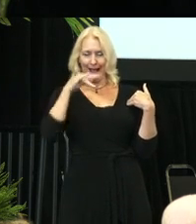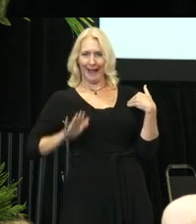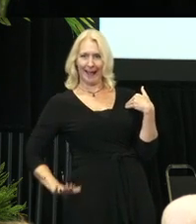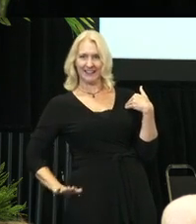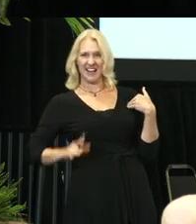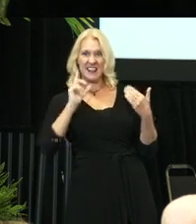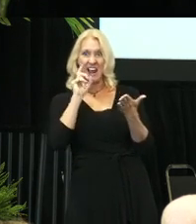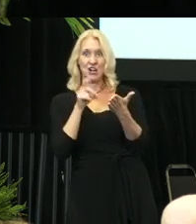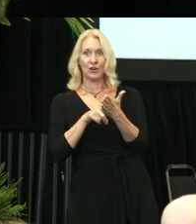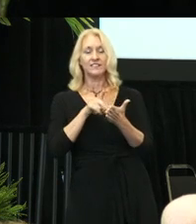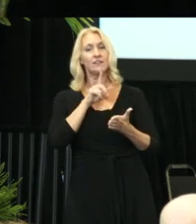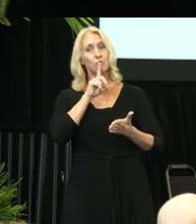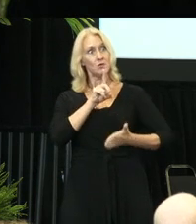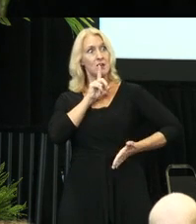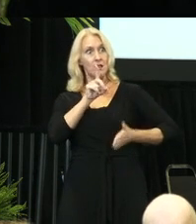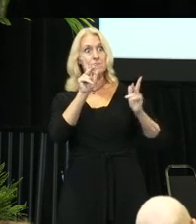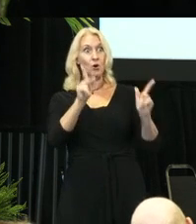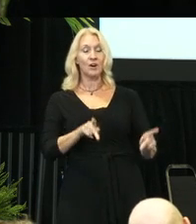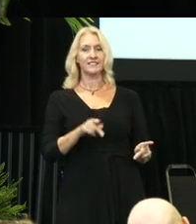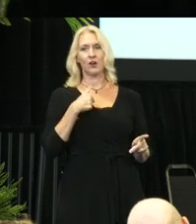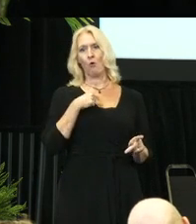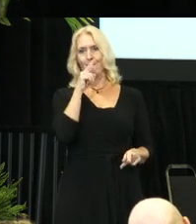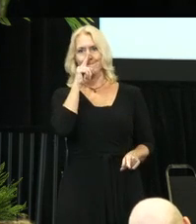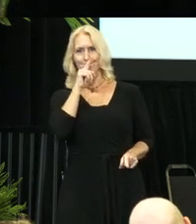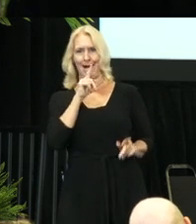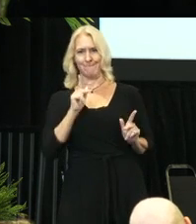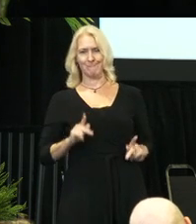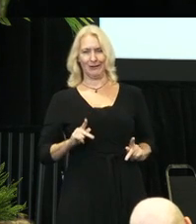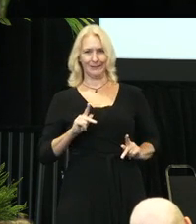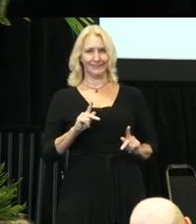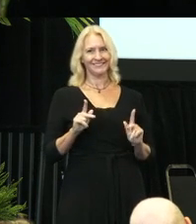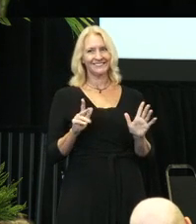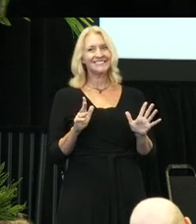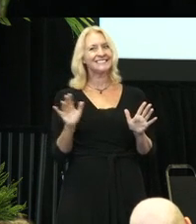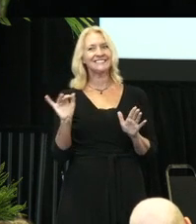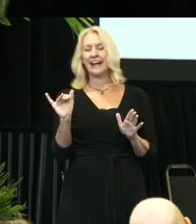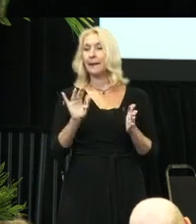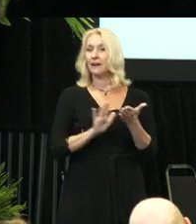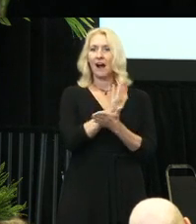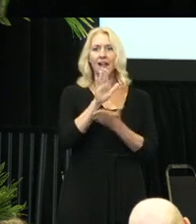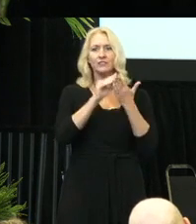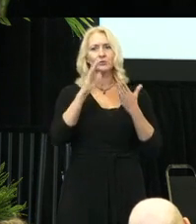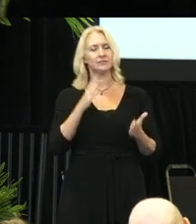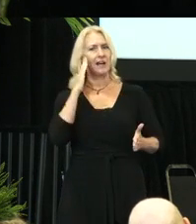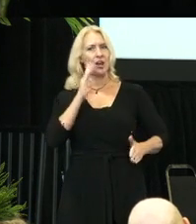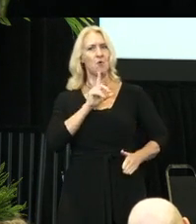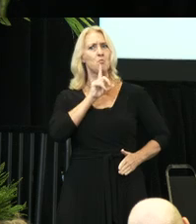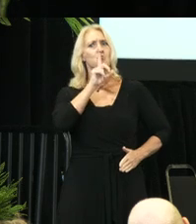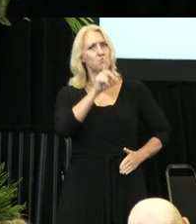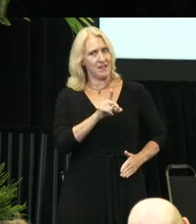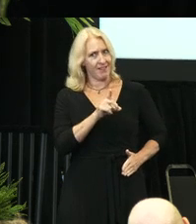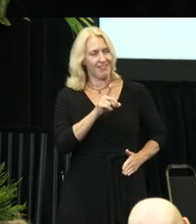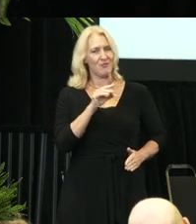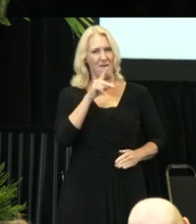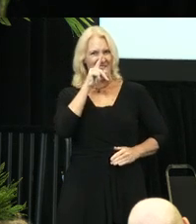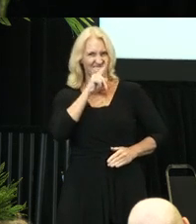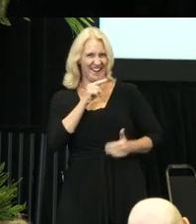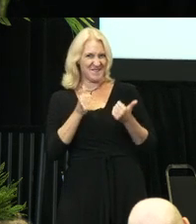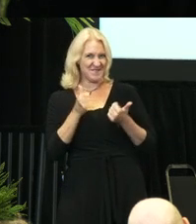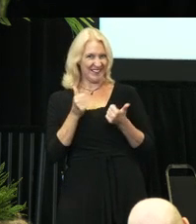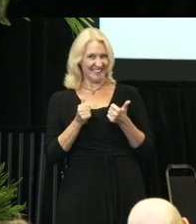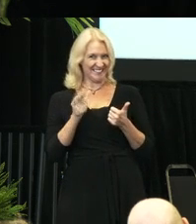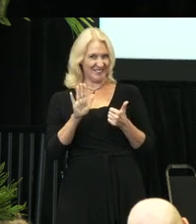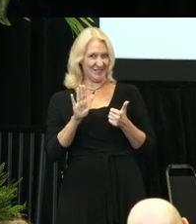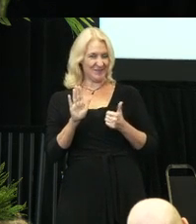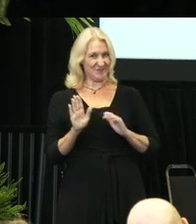right away when you're trying to be something that you're not. It's the same with college students. It's the very, very same. So I can't tell you why you do